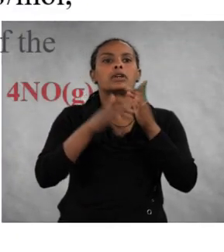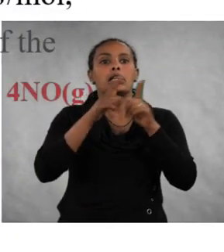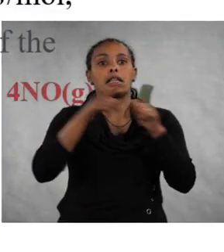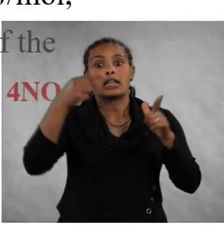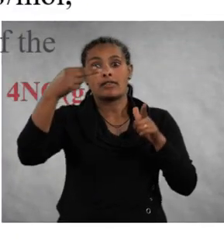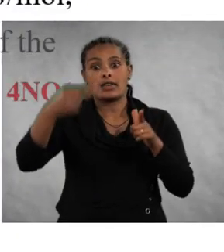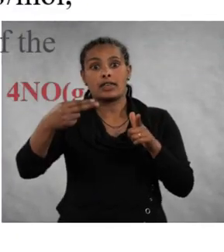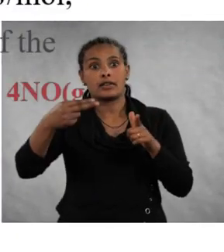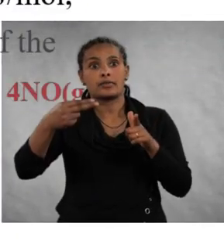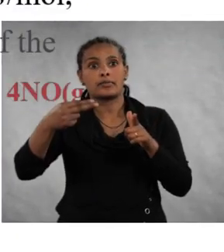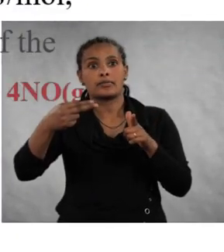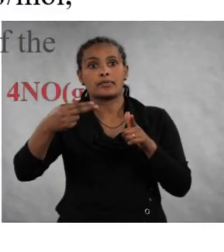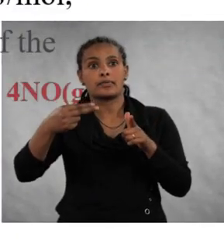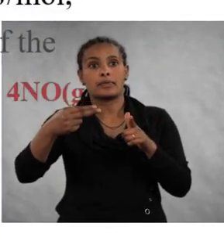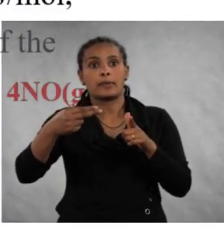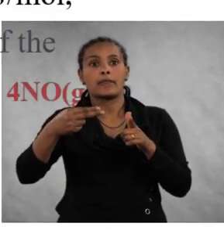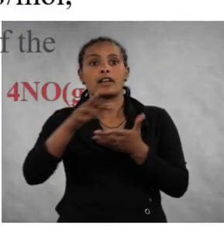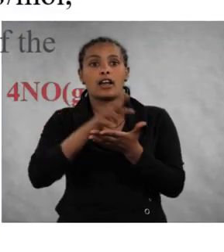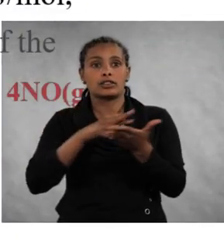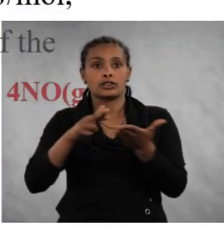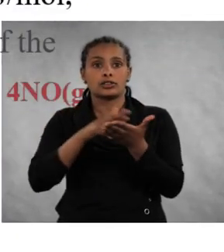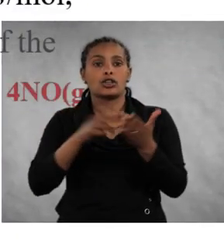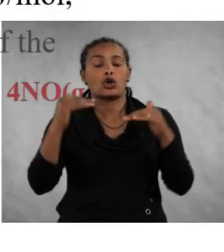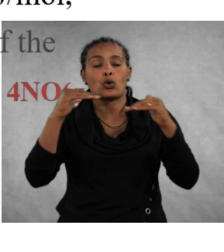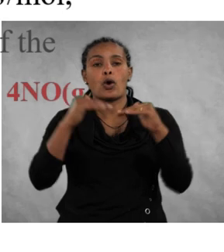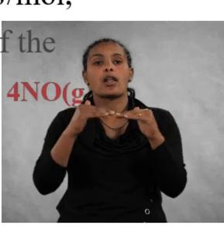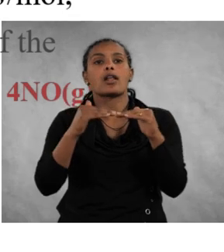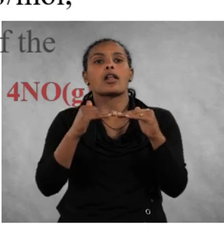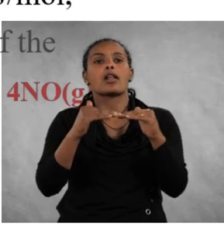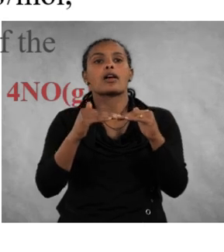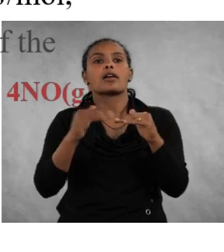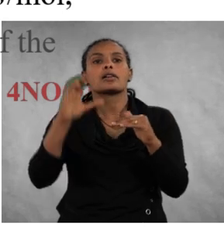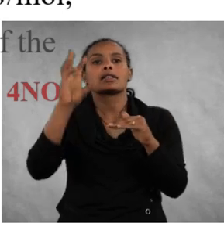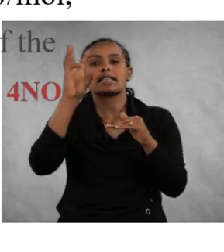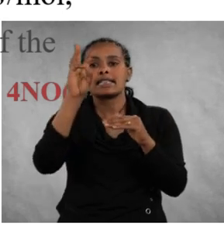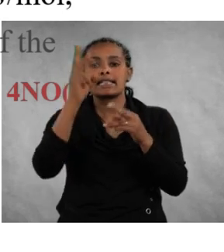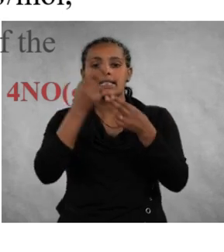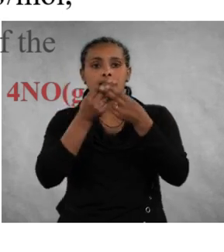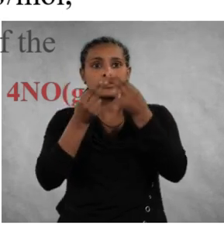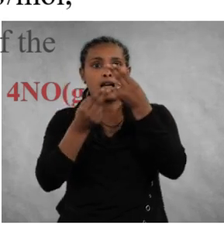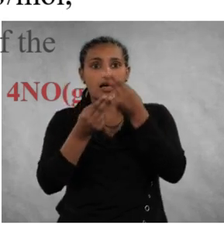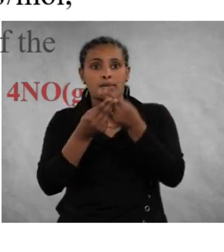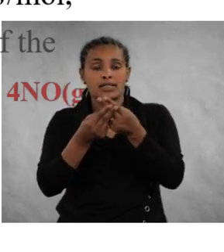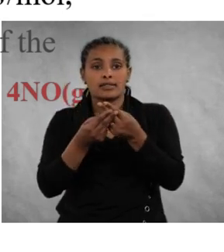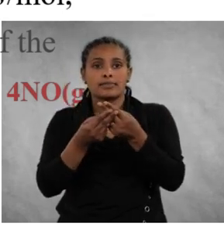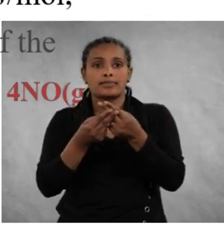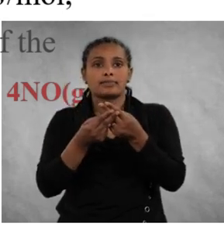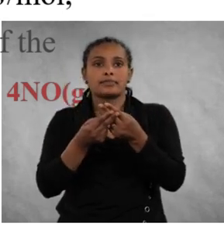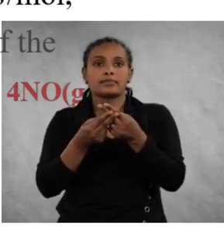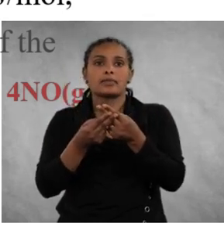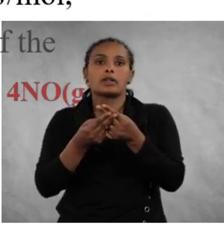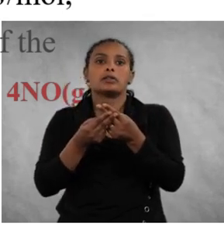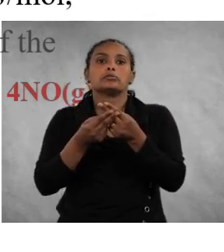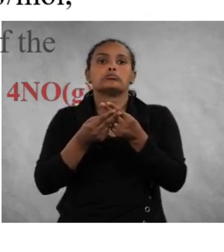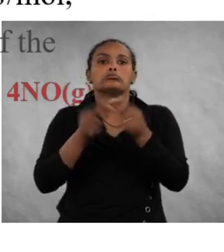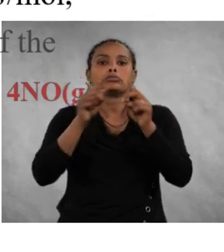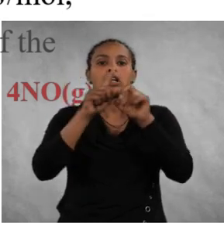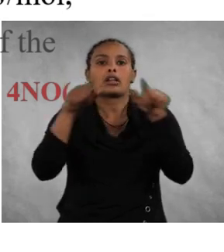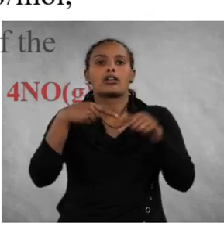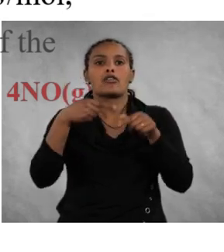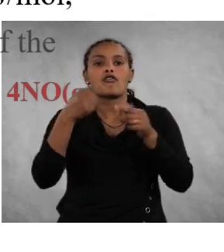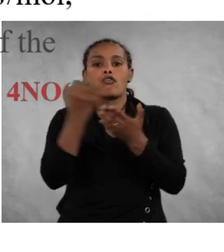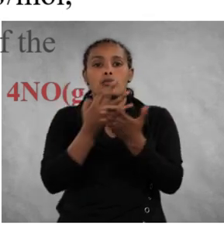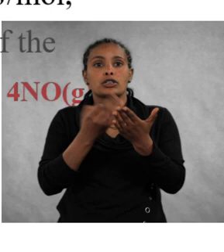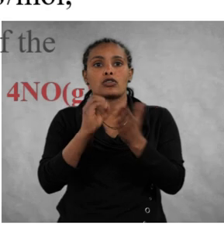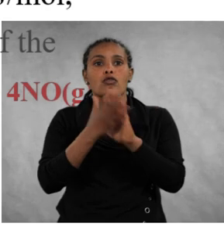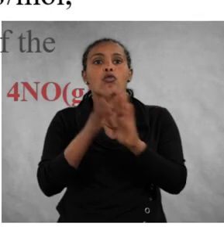H naught of the reaction equal 6 times delta H naught formation of